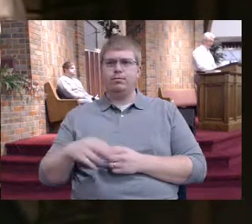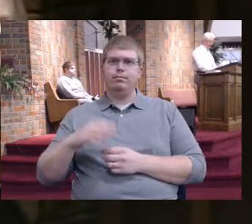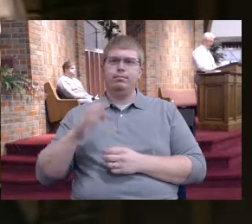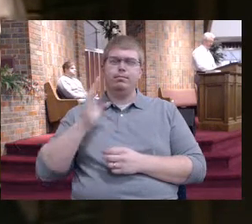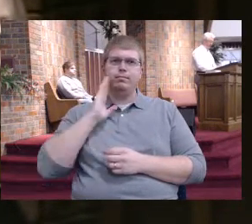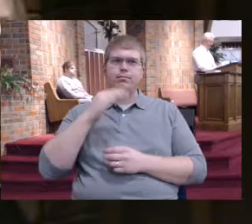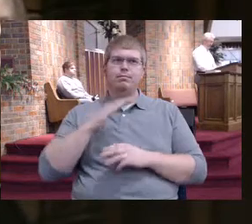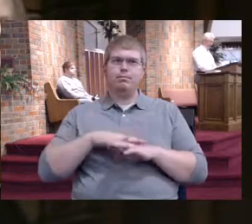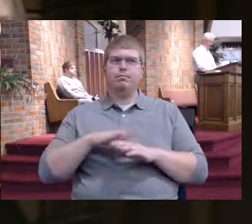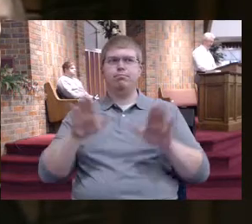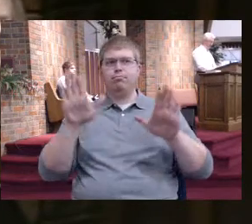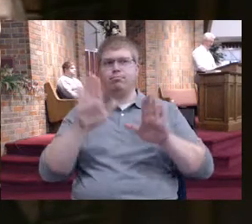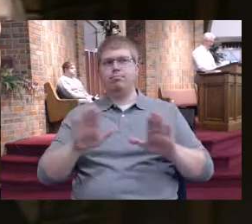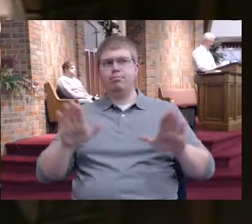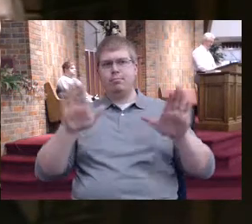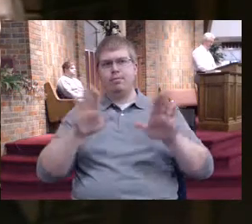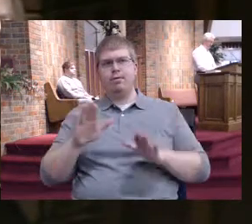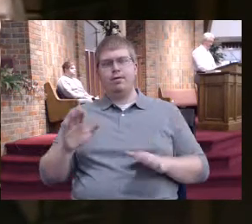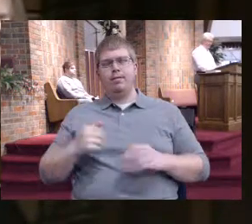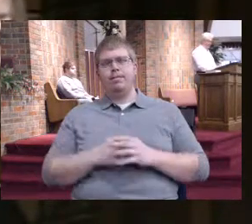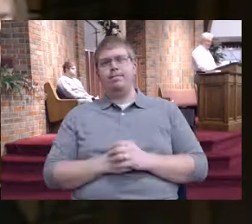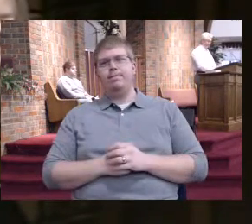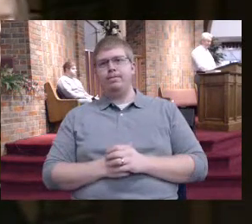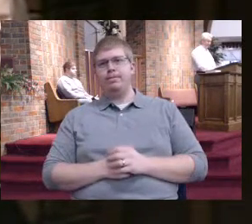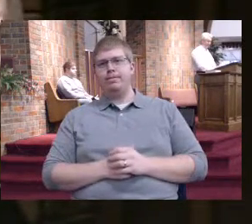at 2 o'clock here at the building.